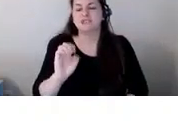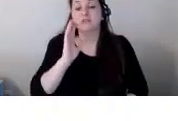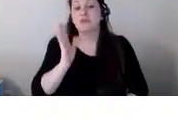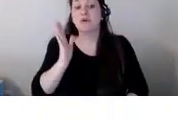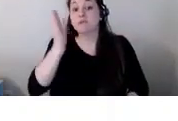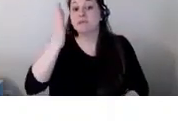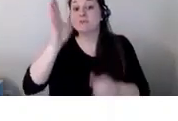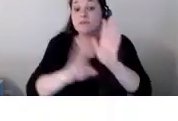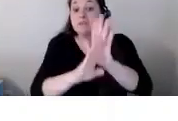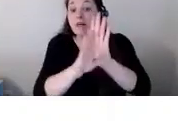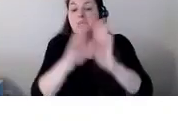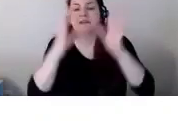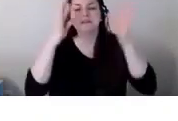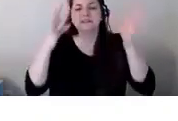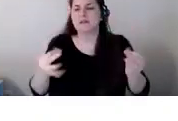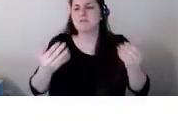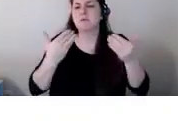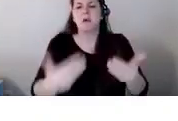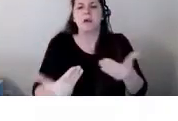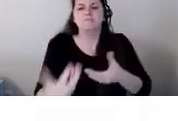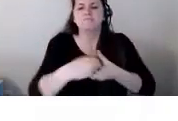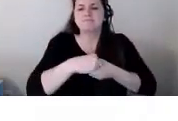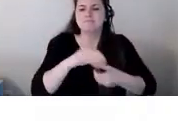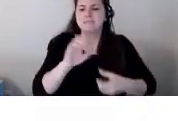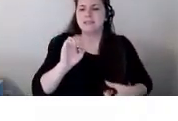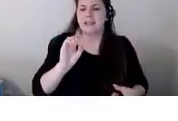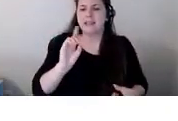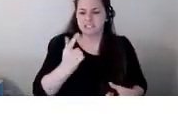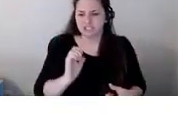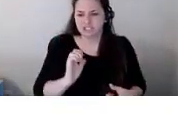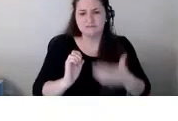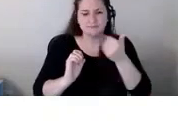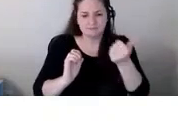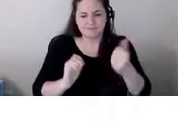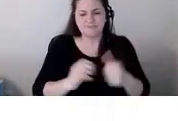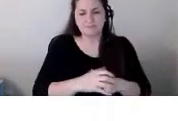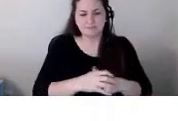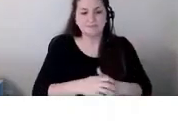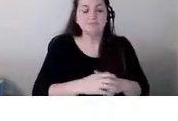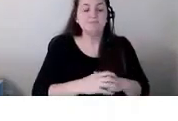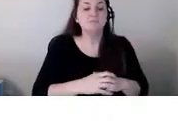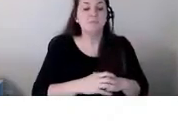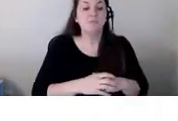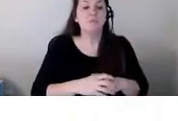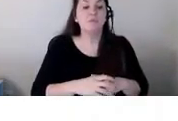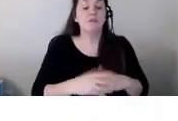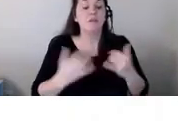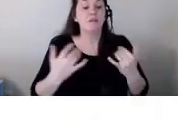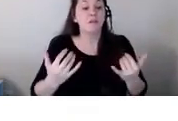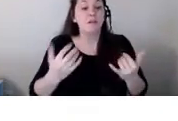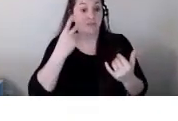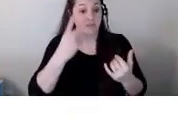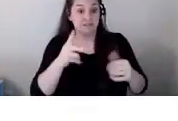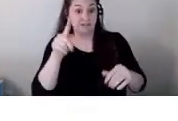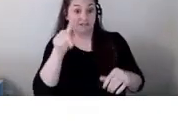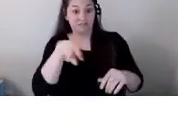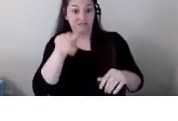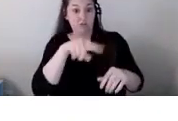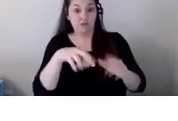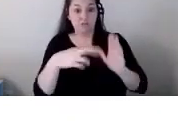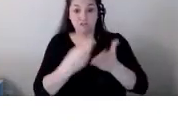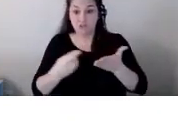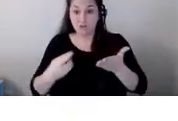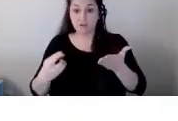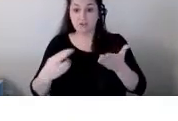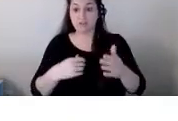started with Edge compatibility instead. But once you've taken a look at the resources here,